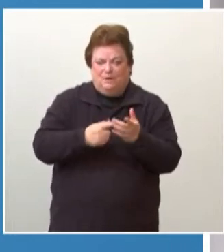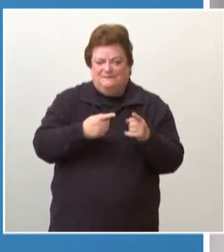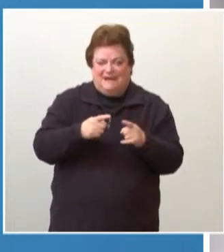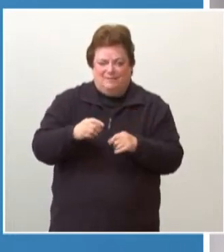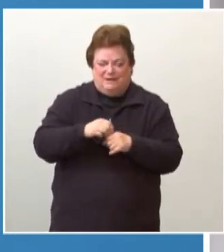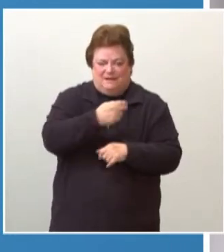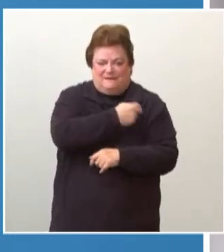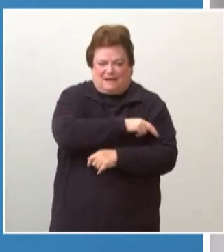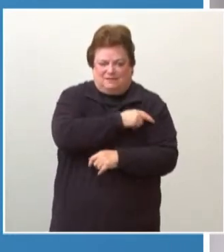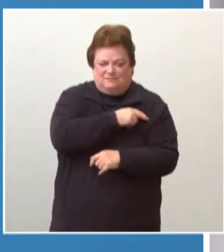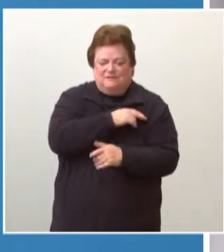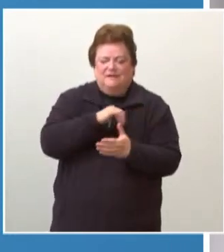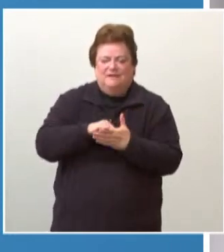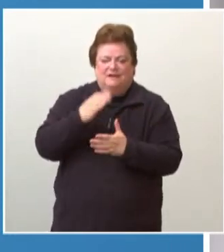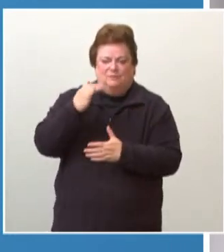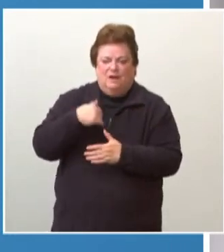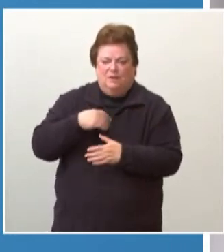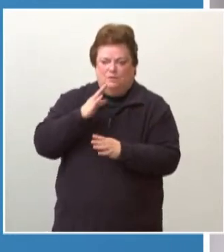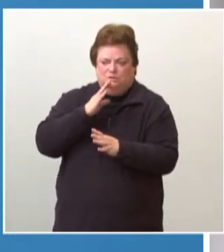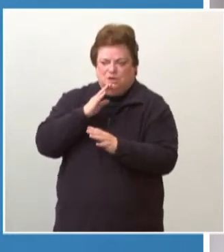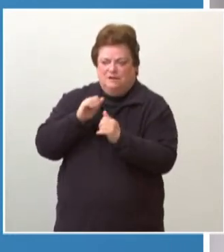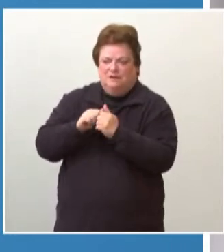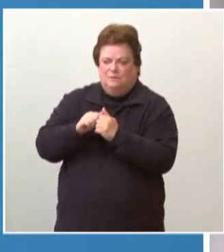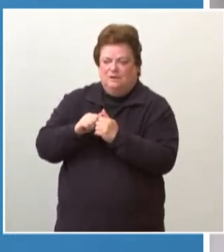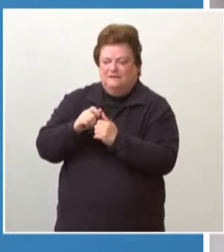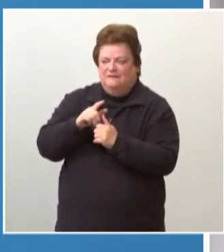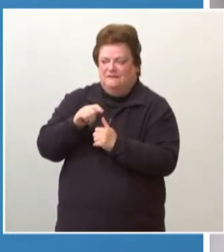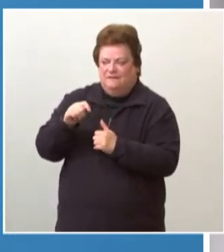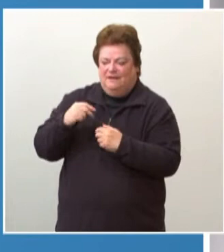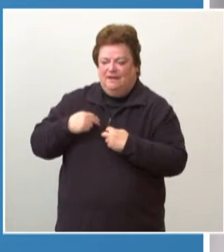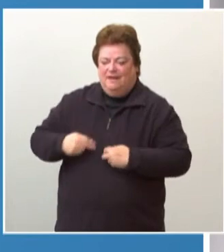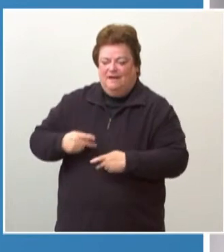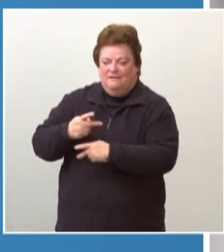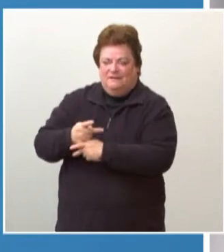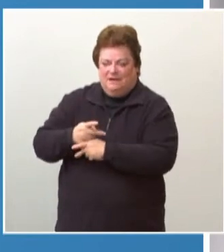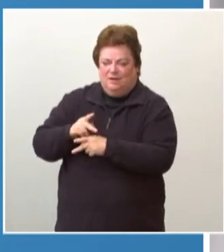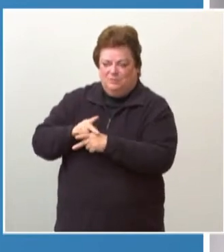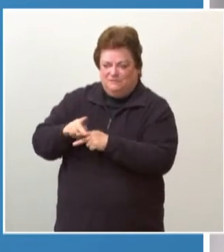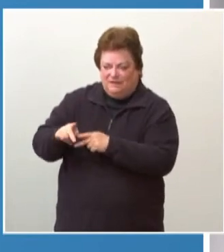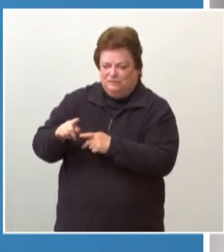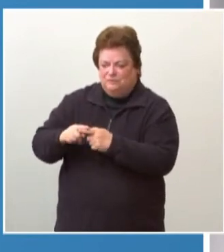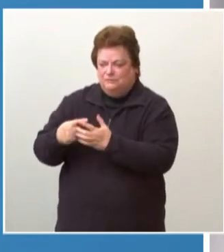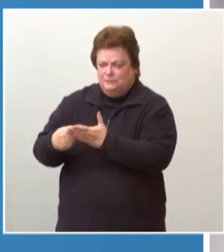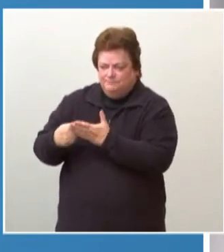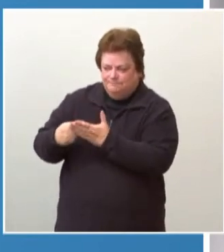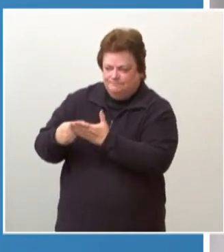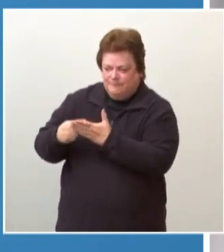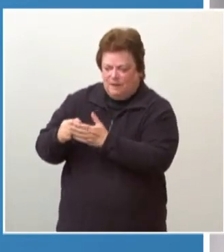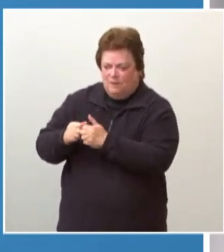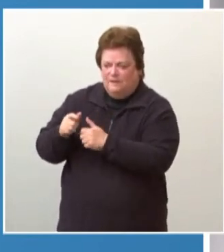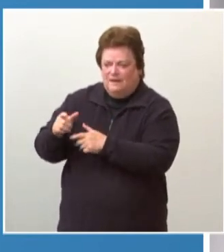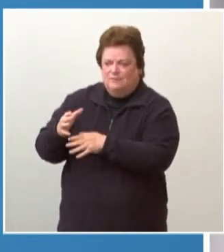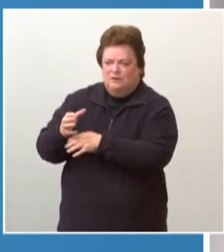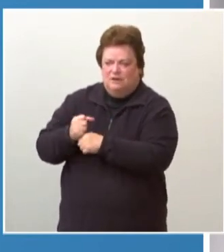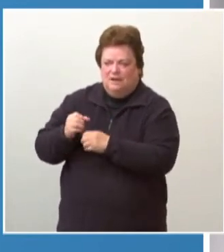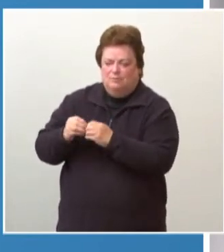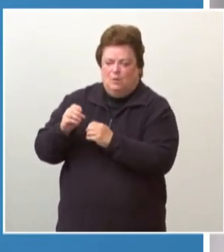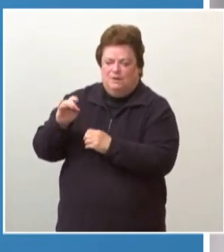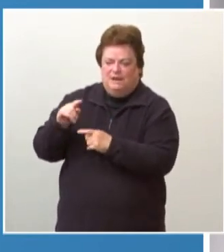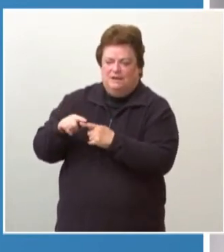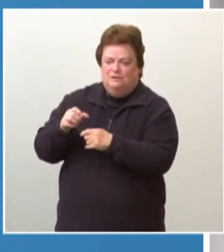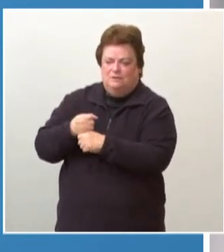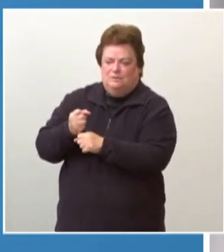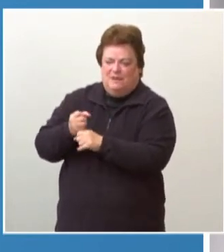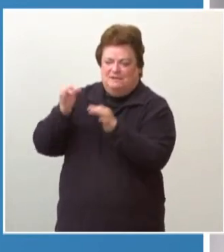why we're talking with our healthcare professionals to work through some of that and get more data to make a decision